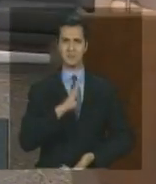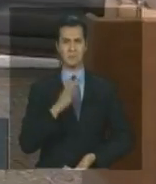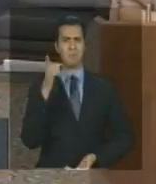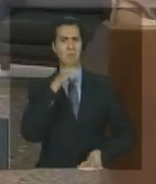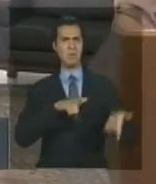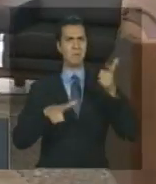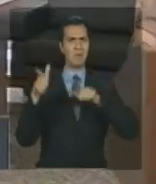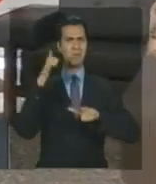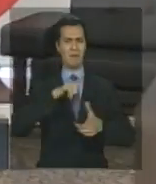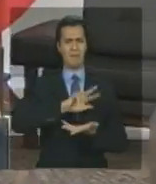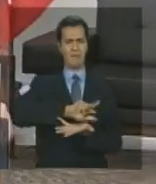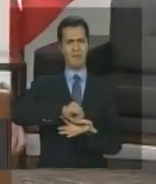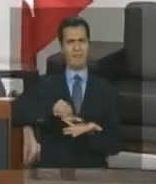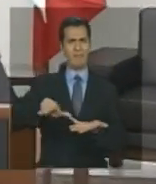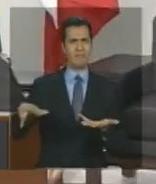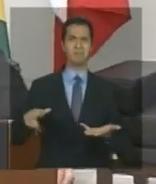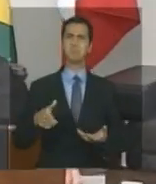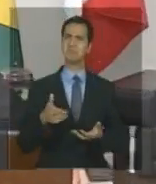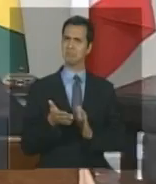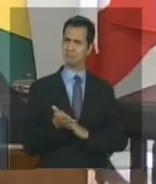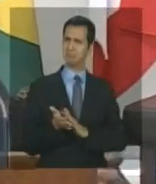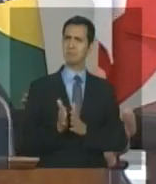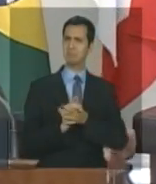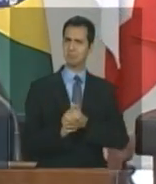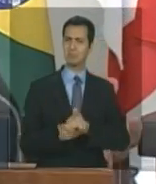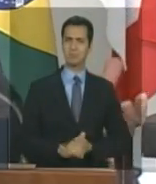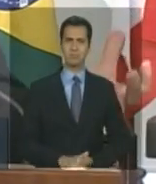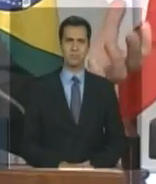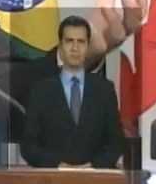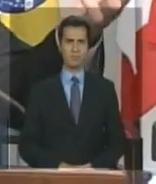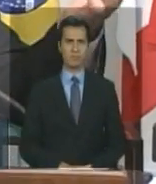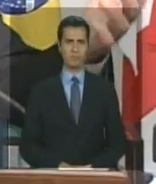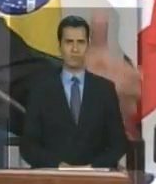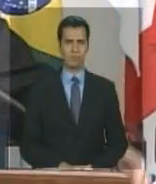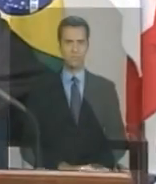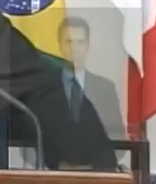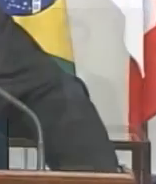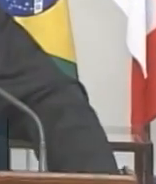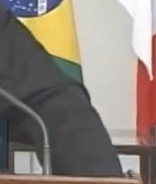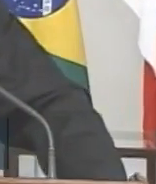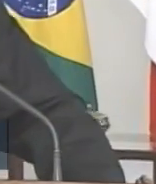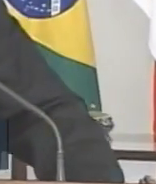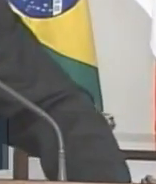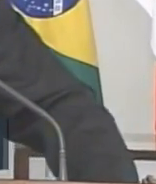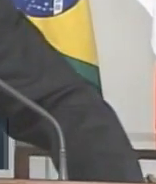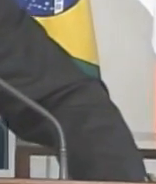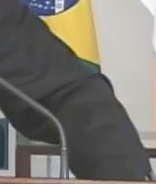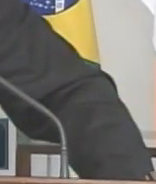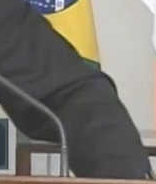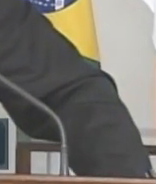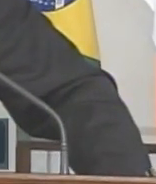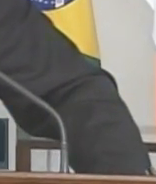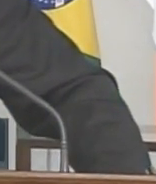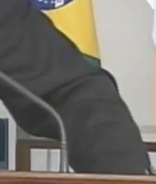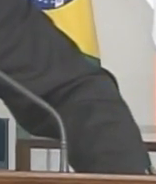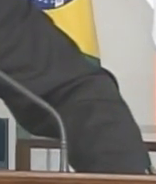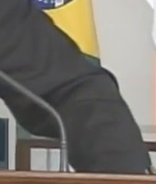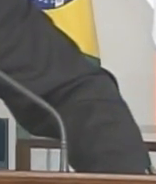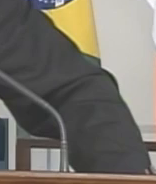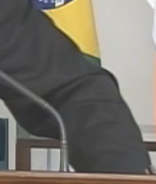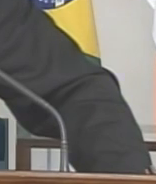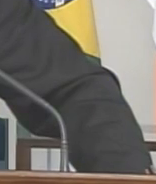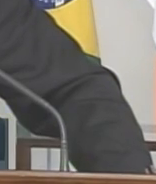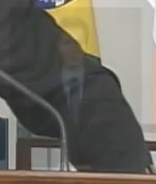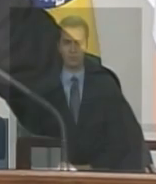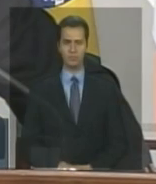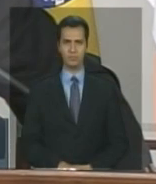in social equity and social justice in lifting so many people out of poverty into more comfortable standards of living.